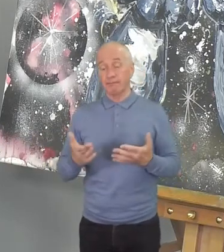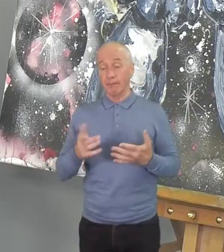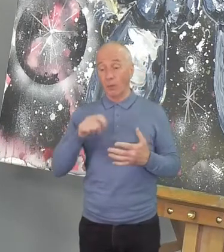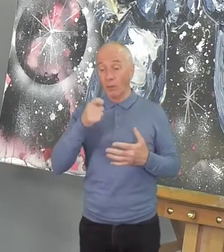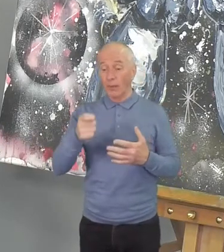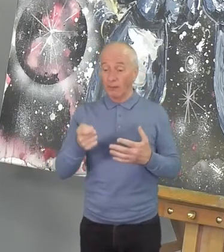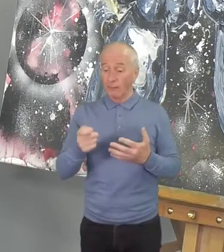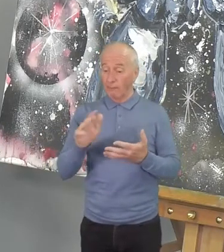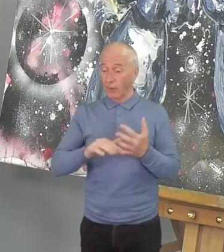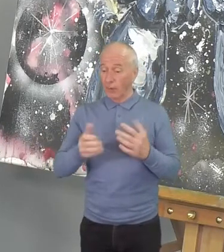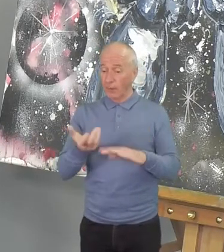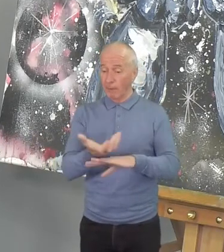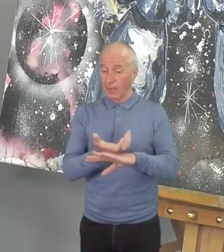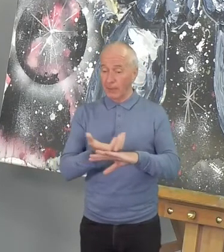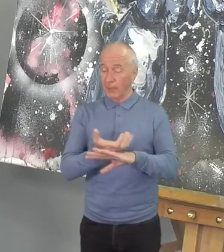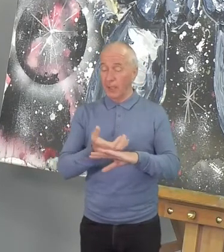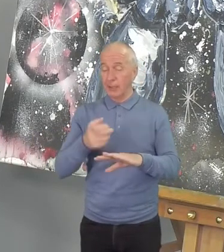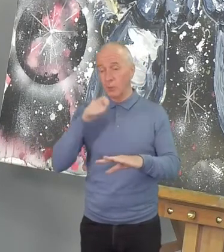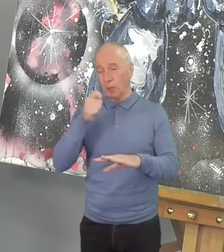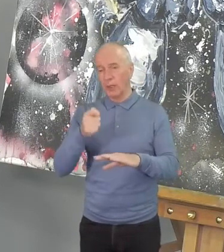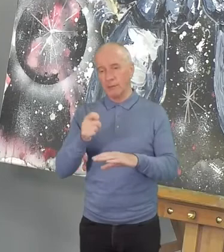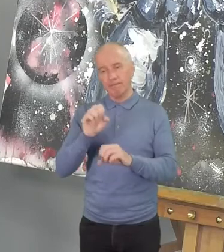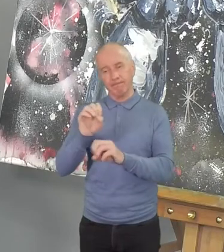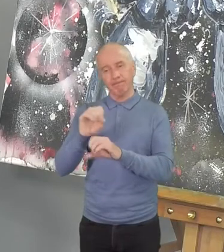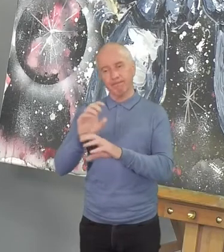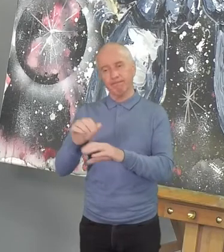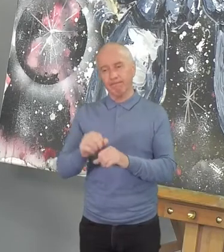from Bangladesh about this a little bit more.